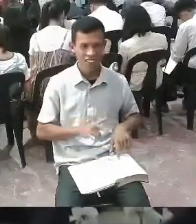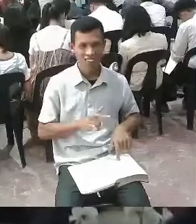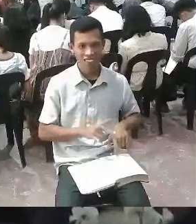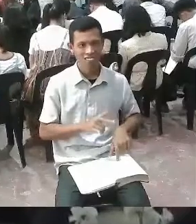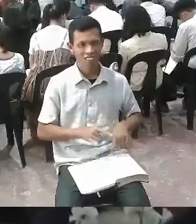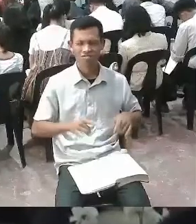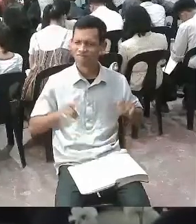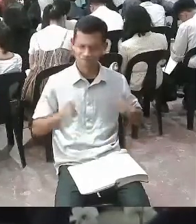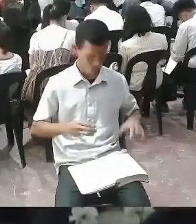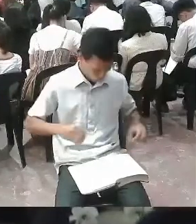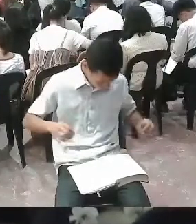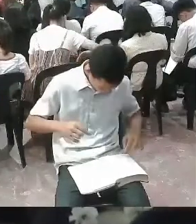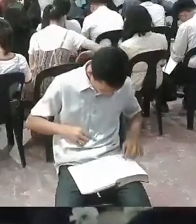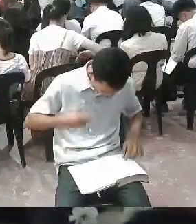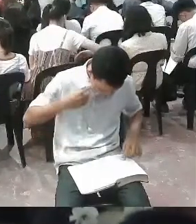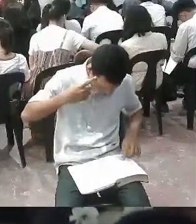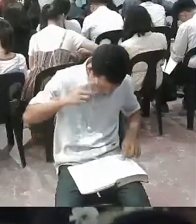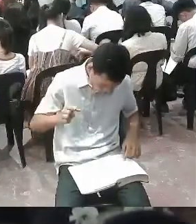"For He